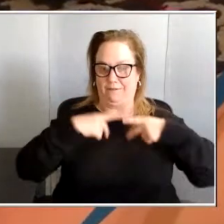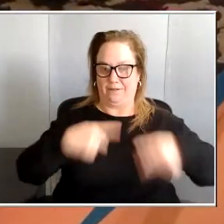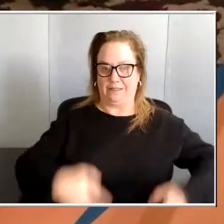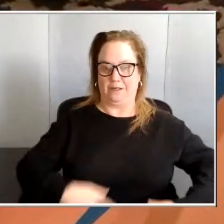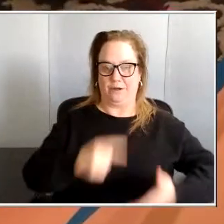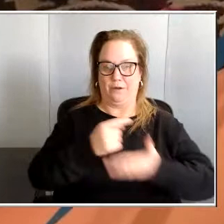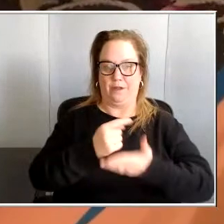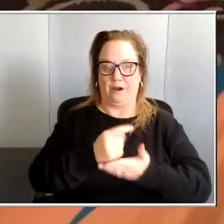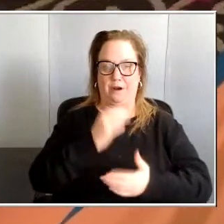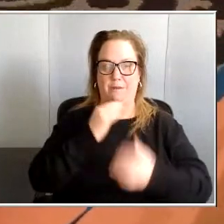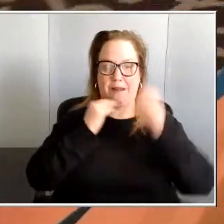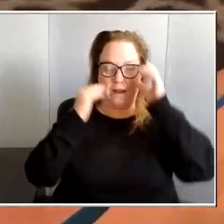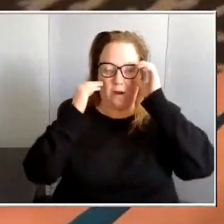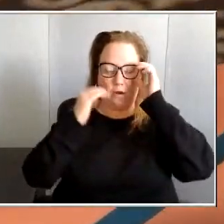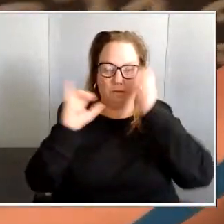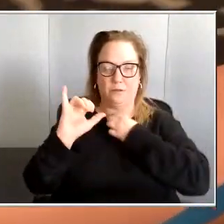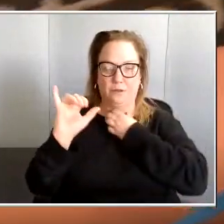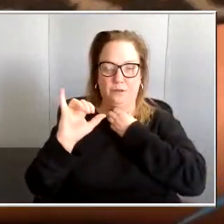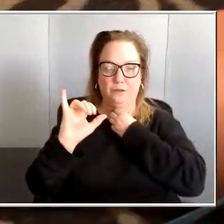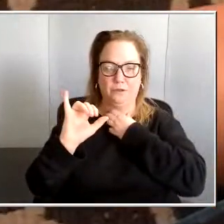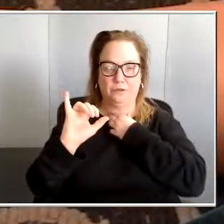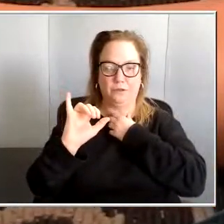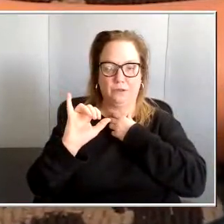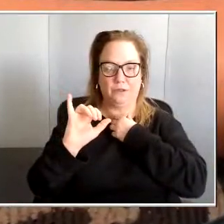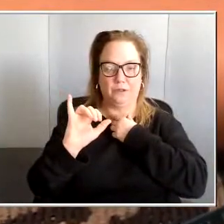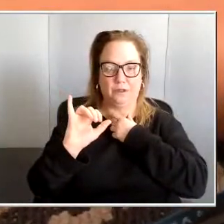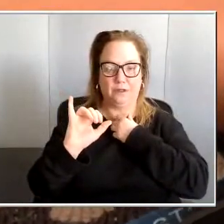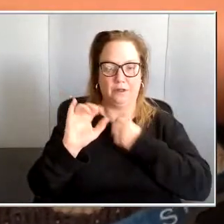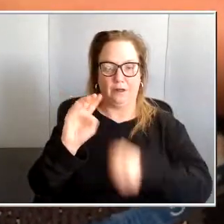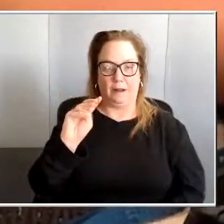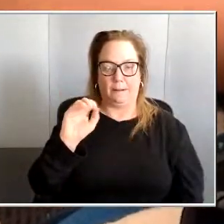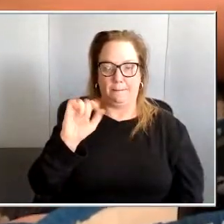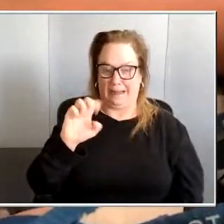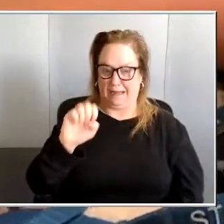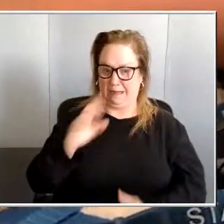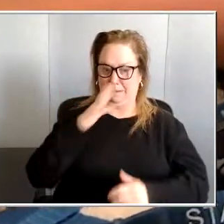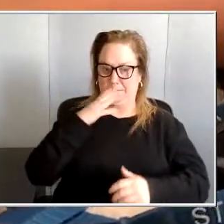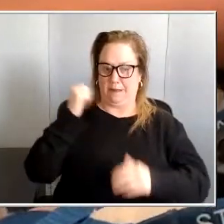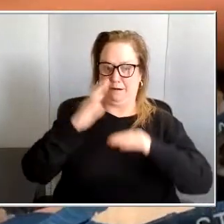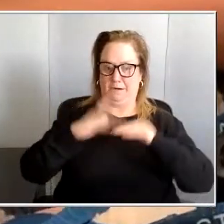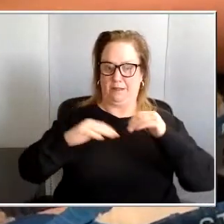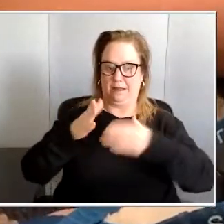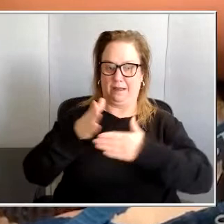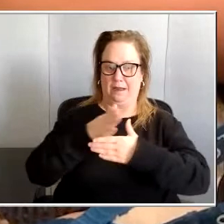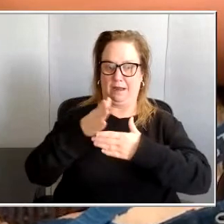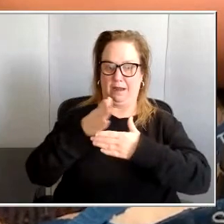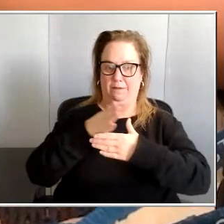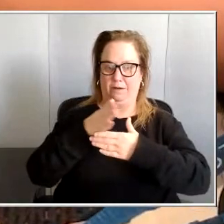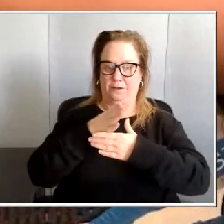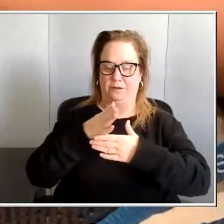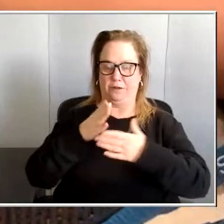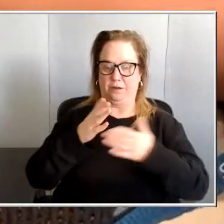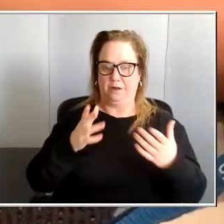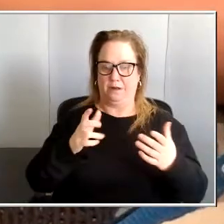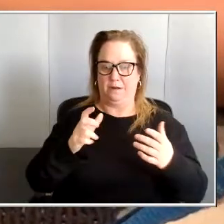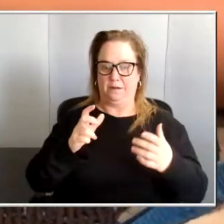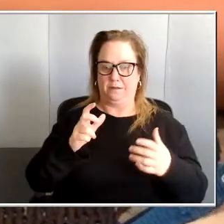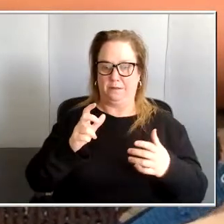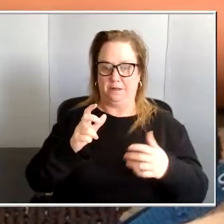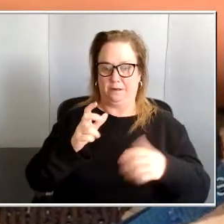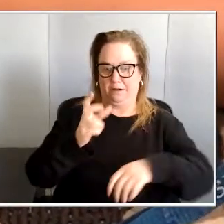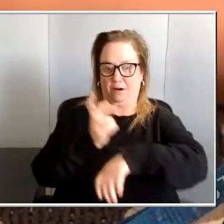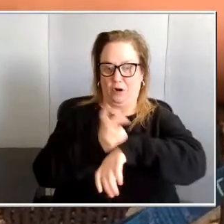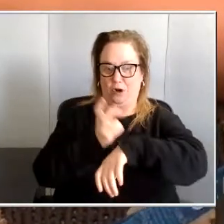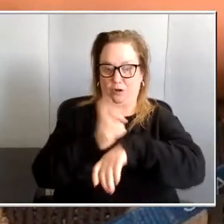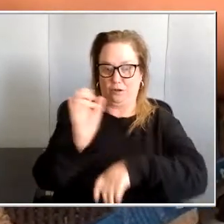home. Krisha or Kyle, do you think Maggie did better than the average patient in terms of at-home work? Because we know that can be difficult as well.